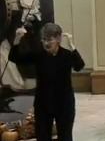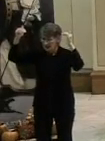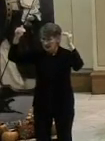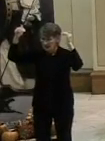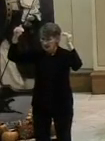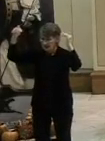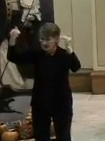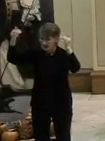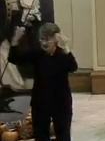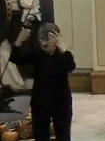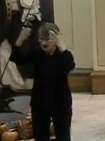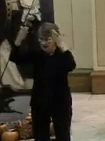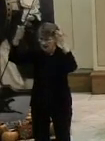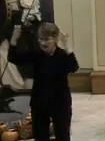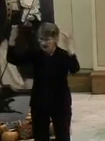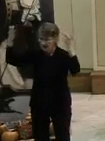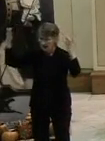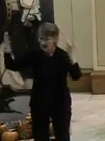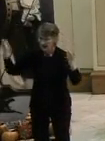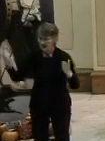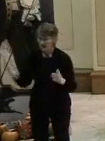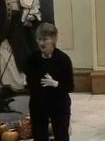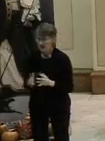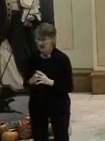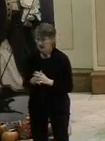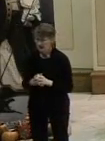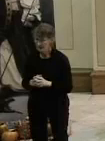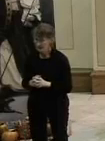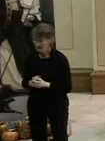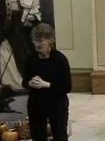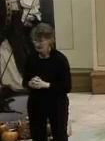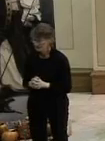Hosanna in the